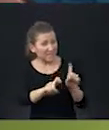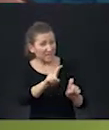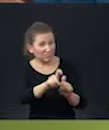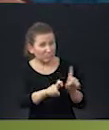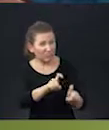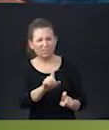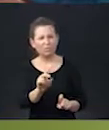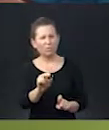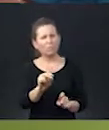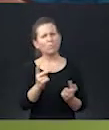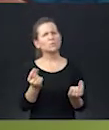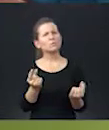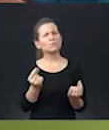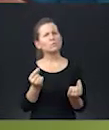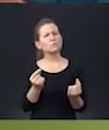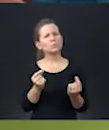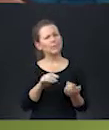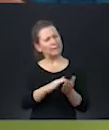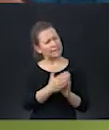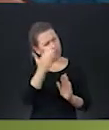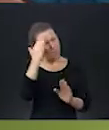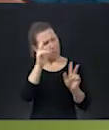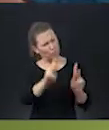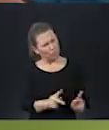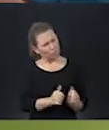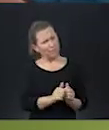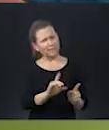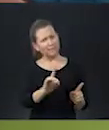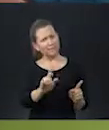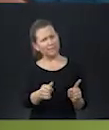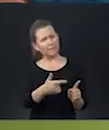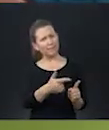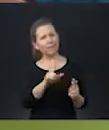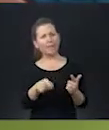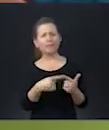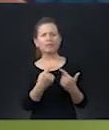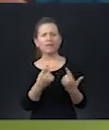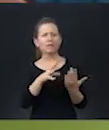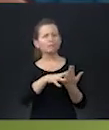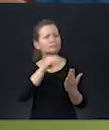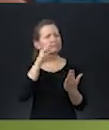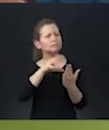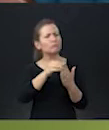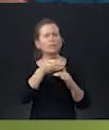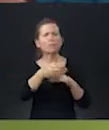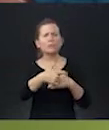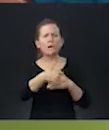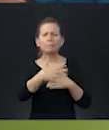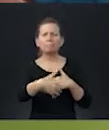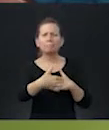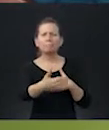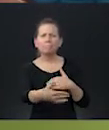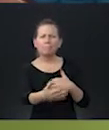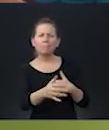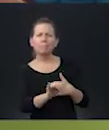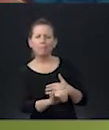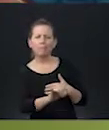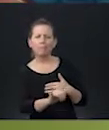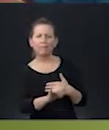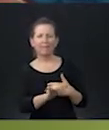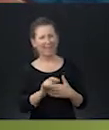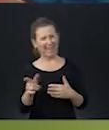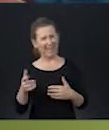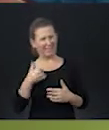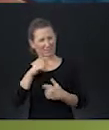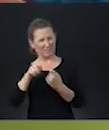about disabilities by asking specific questions, I think you should get to know the person with the disability and then just have the information flow out at a natural